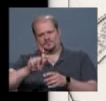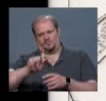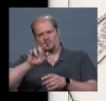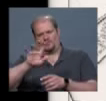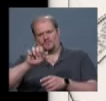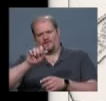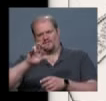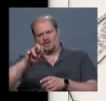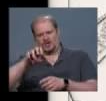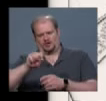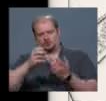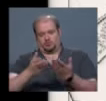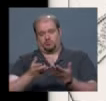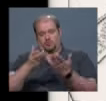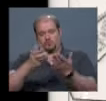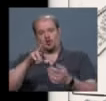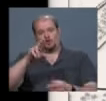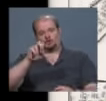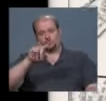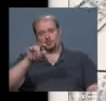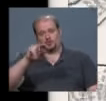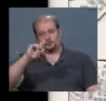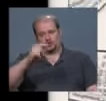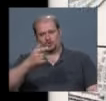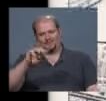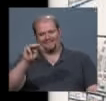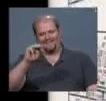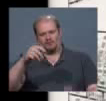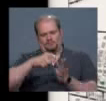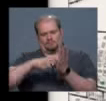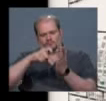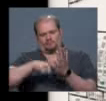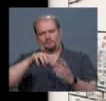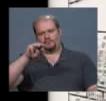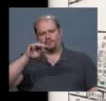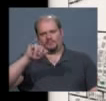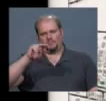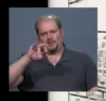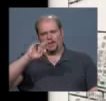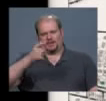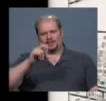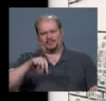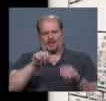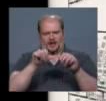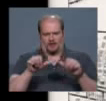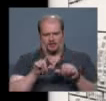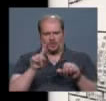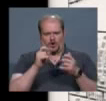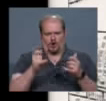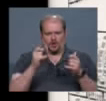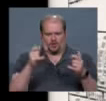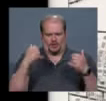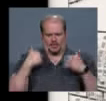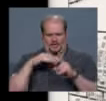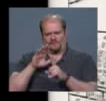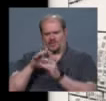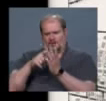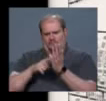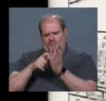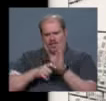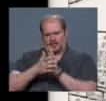67.5 acres, the proposed rezoning is M mining. And this is in an area where they currently have their